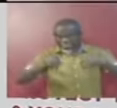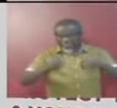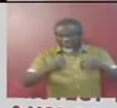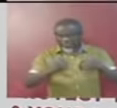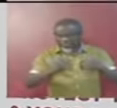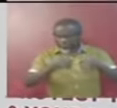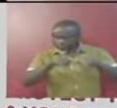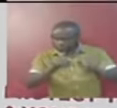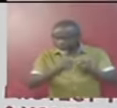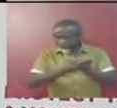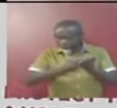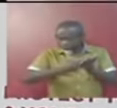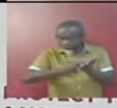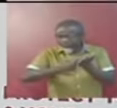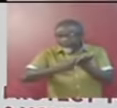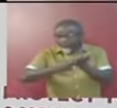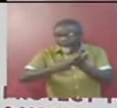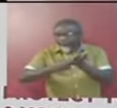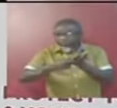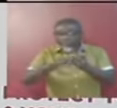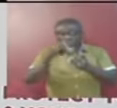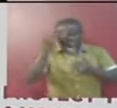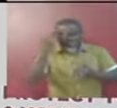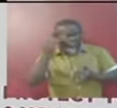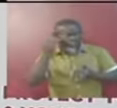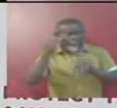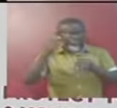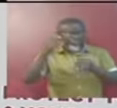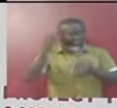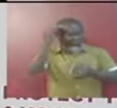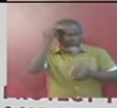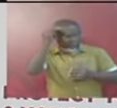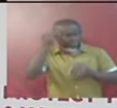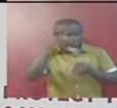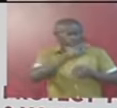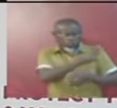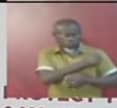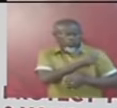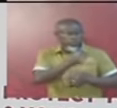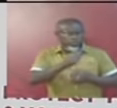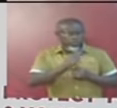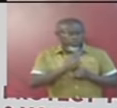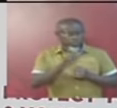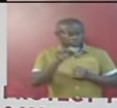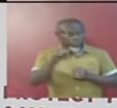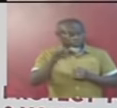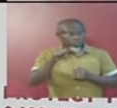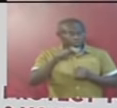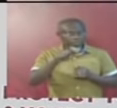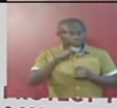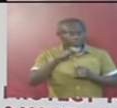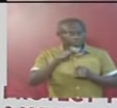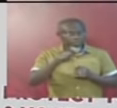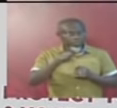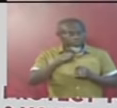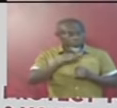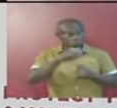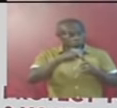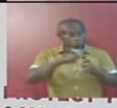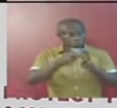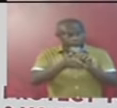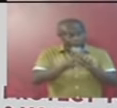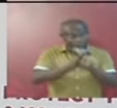the heads of the psychiatric departments within the various regional health authorities. From the onset of